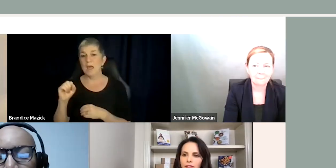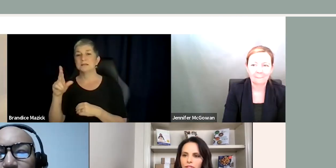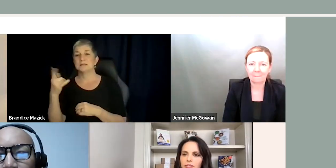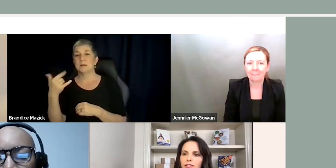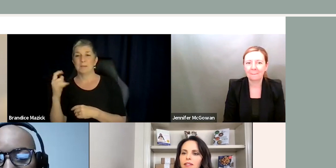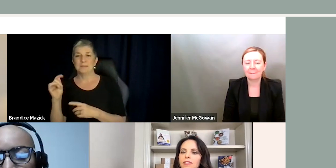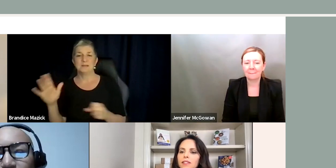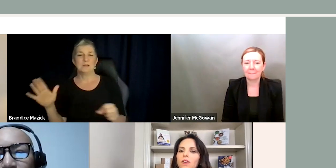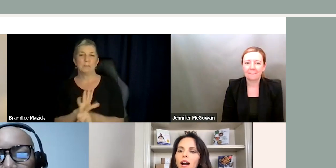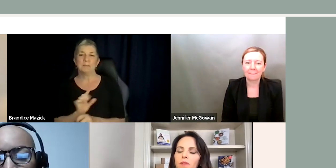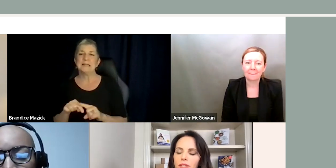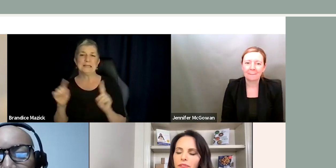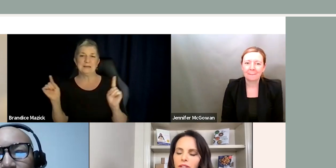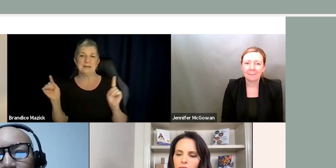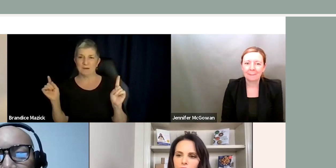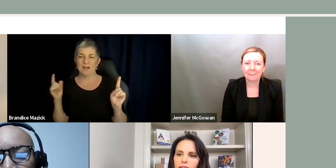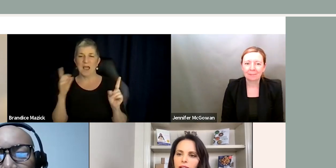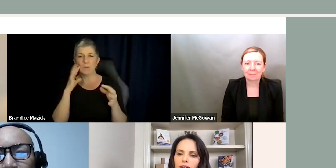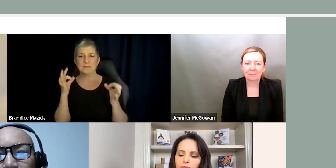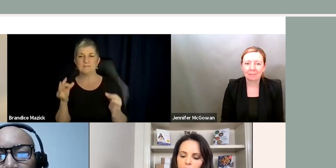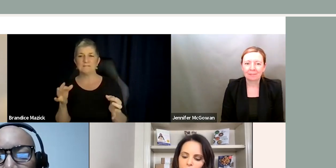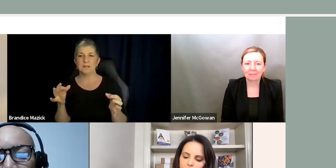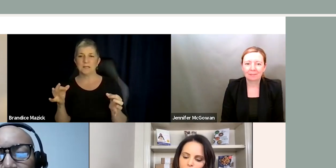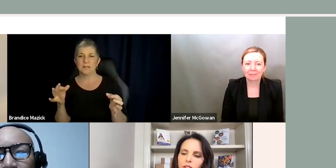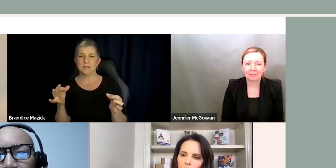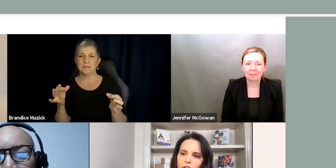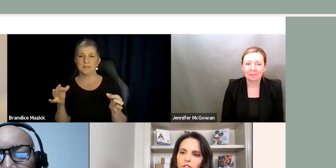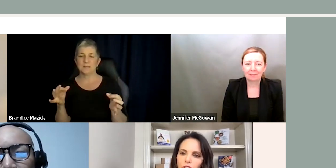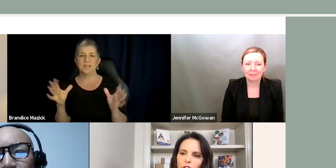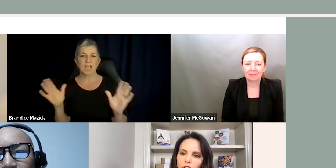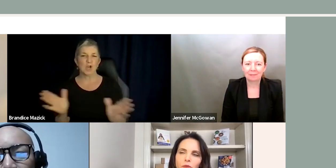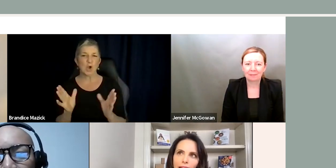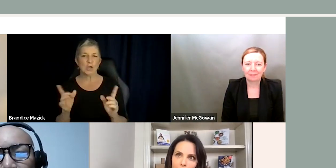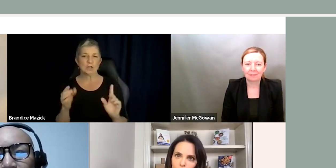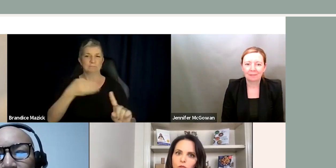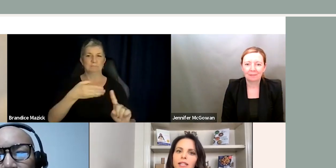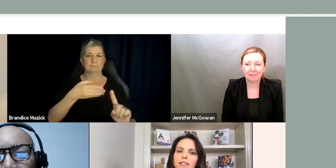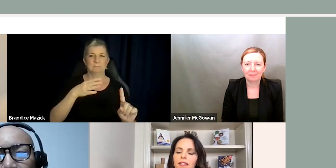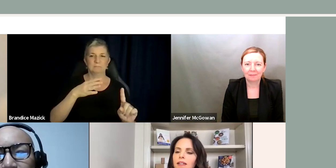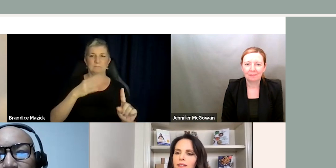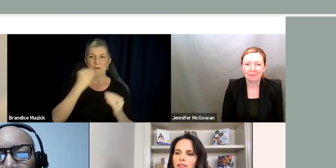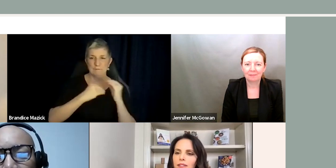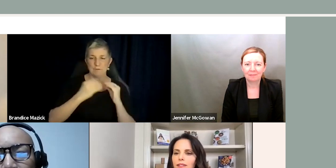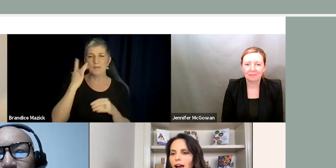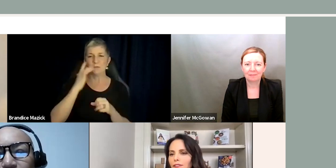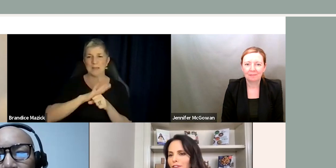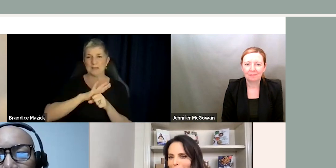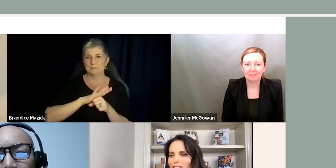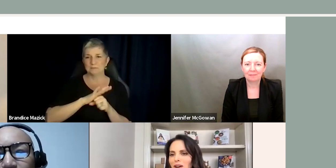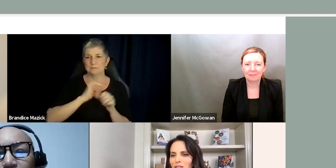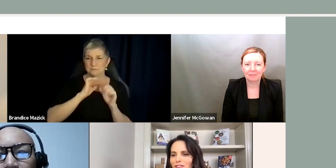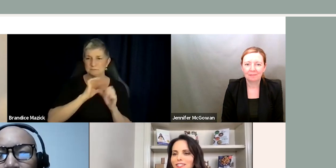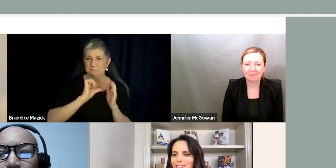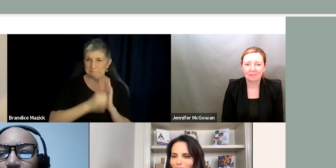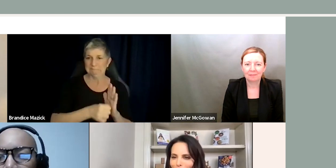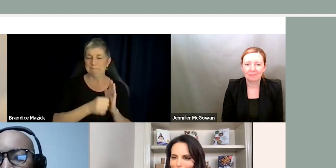completely different. So I would definitely encourage to go. And that's why I kind of stressed to not forget